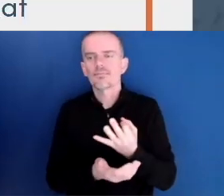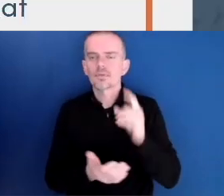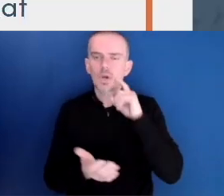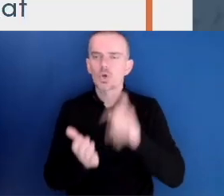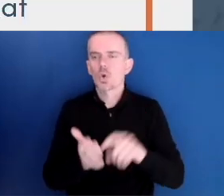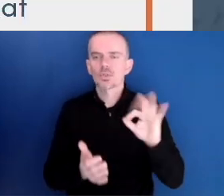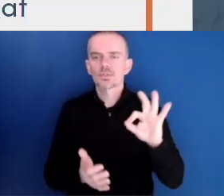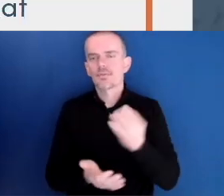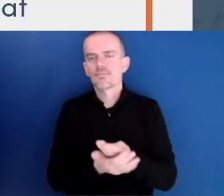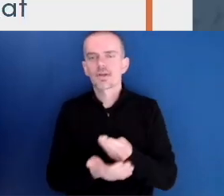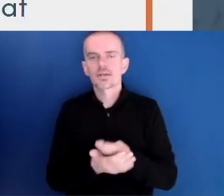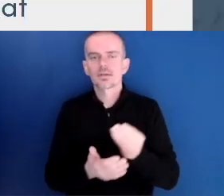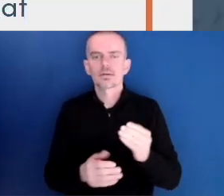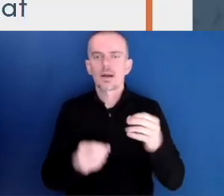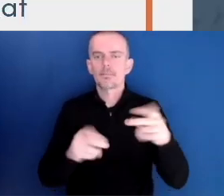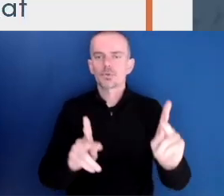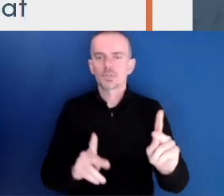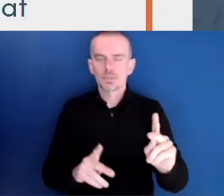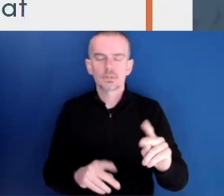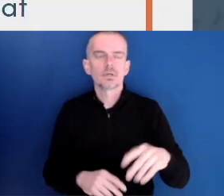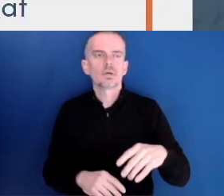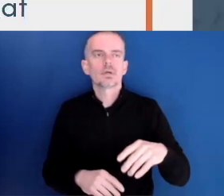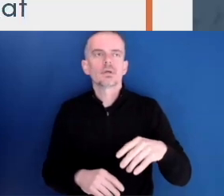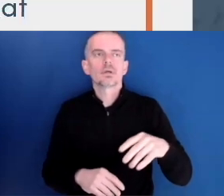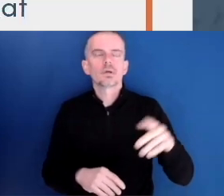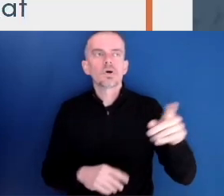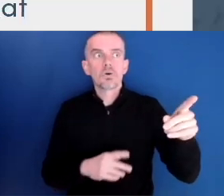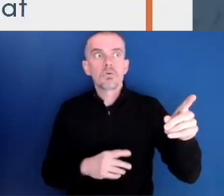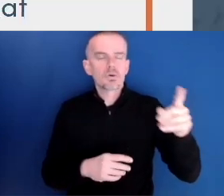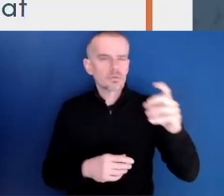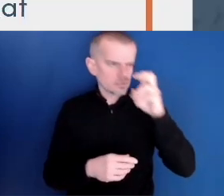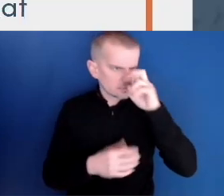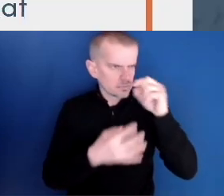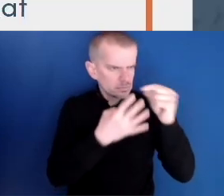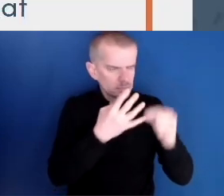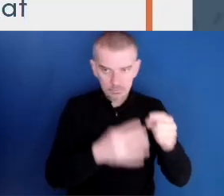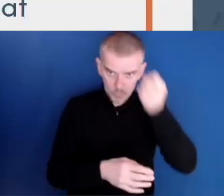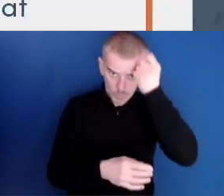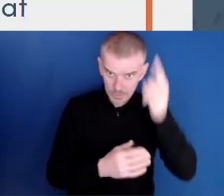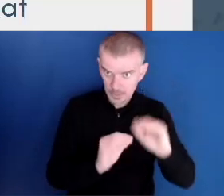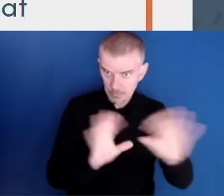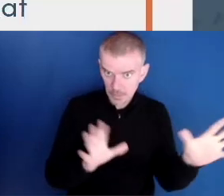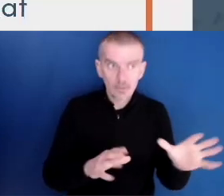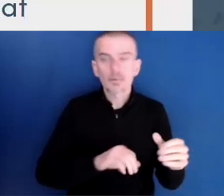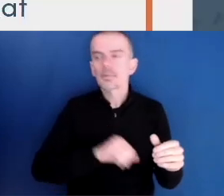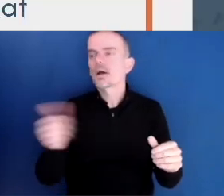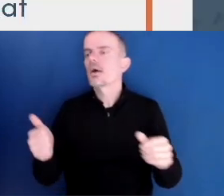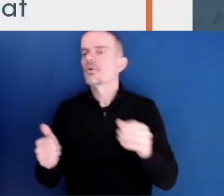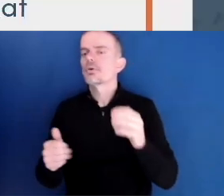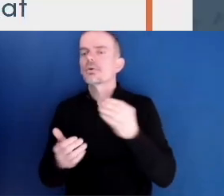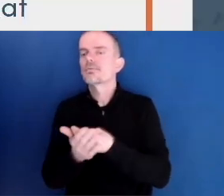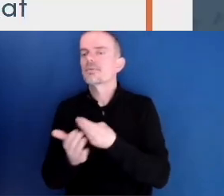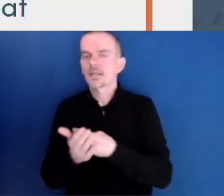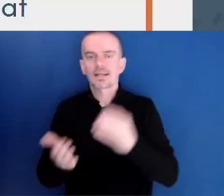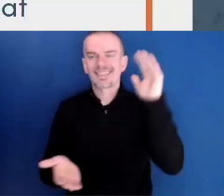comparable funding opportunities that are maybe non-federal that have less stringent compliance requirements, right? So that's another important